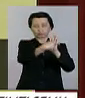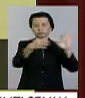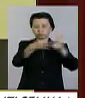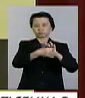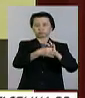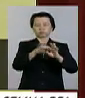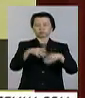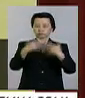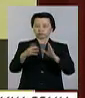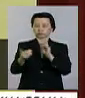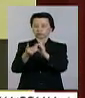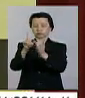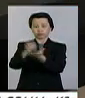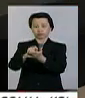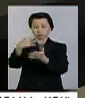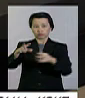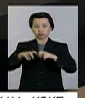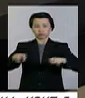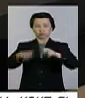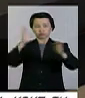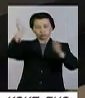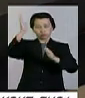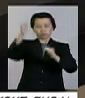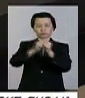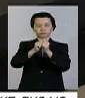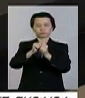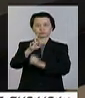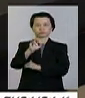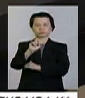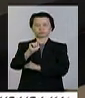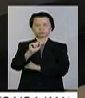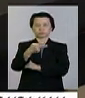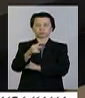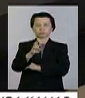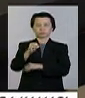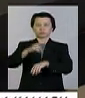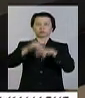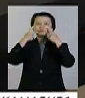ditemui media selepas majlis pelancaran Konferensi Institut Perumahan Rehda di Kelantan Jaya.